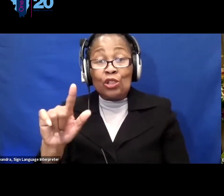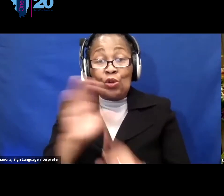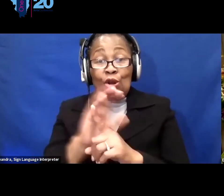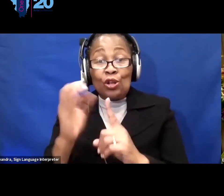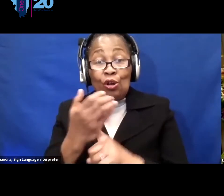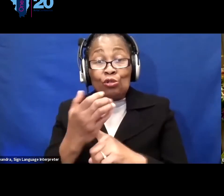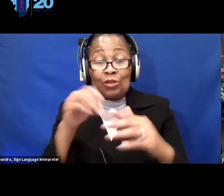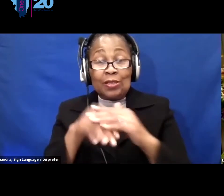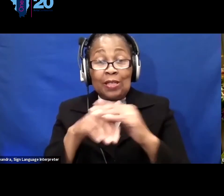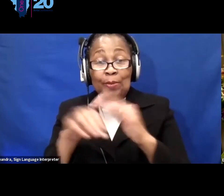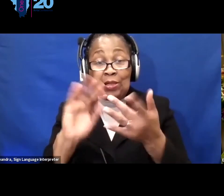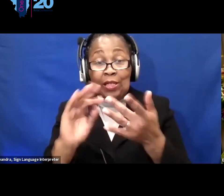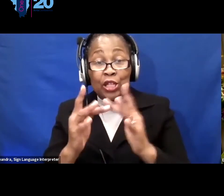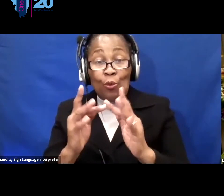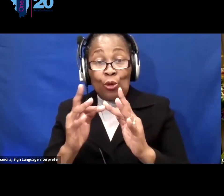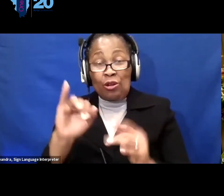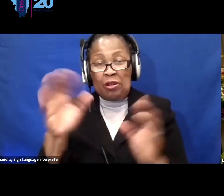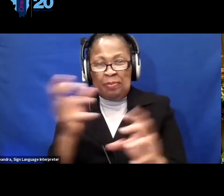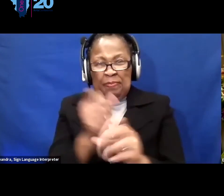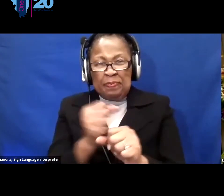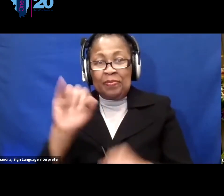Network, is something that